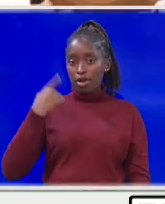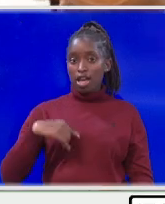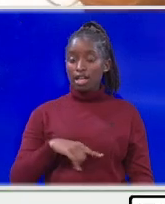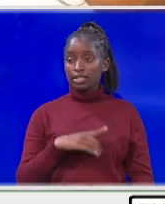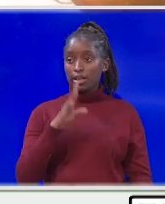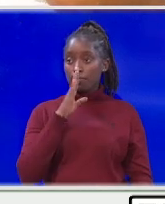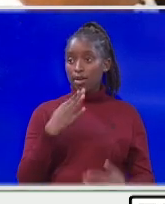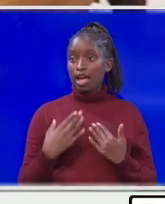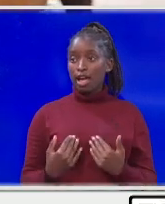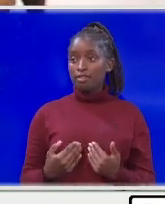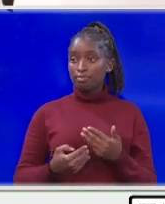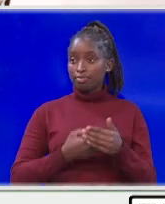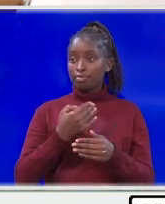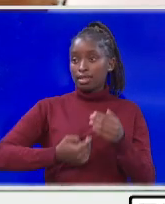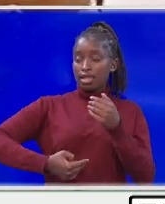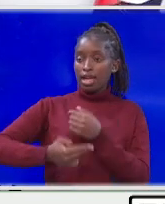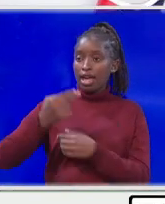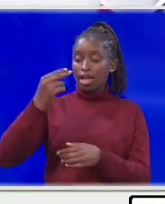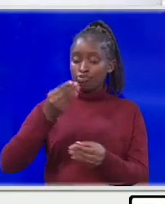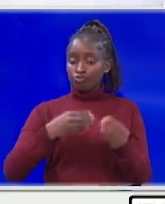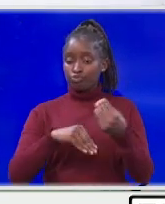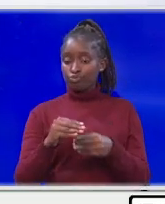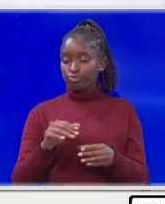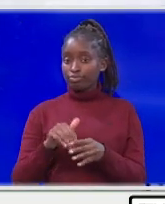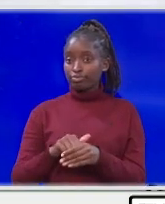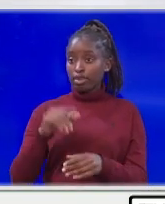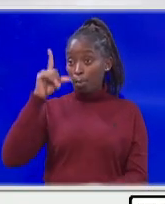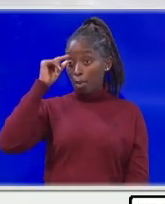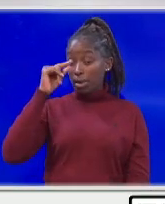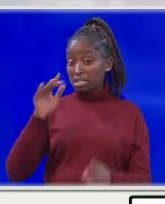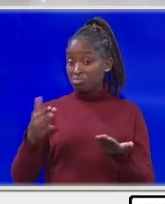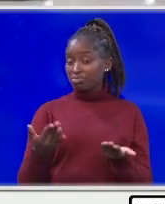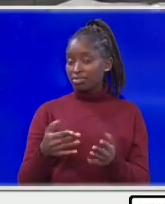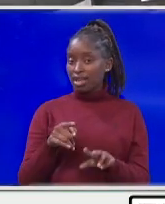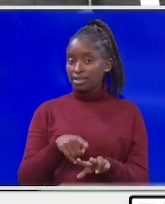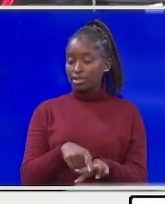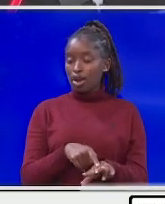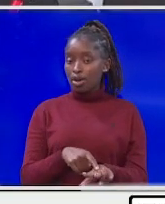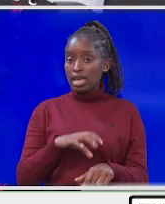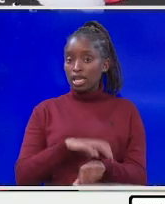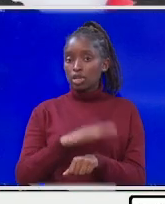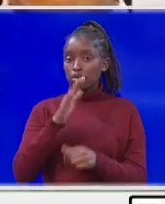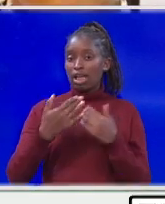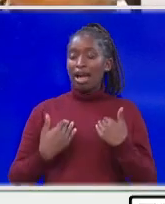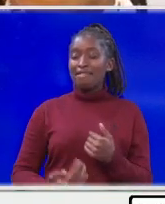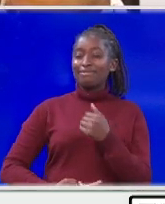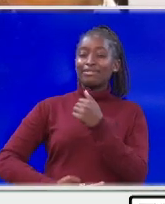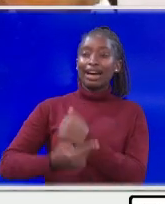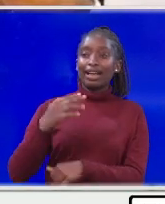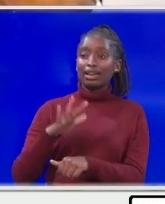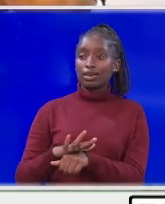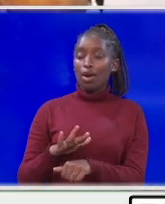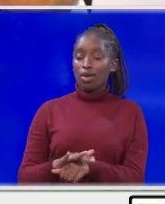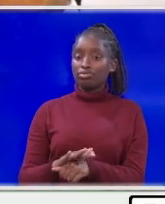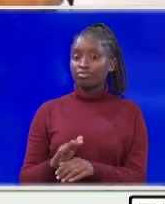hot, one of the highest selling categories in Mombasa are sandals. And you'll find that we have a wide range of sandals in